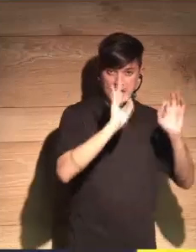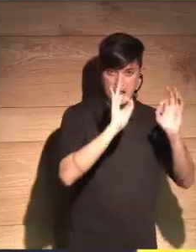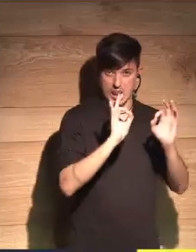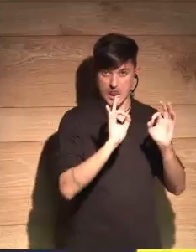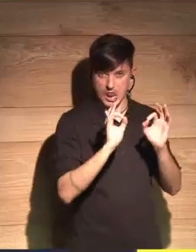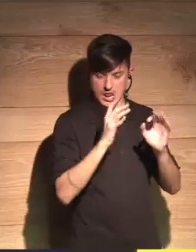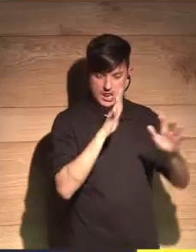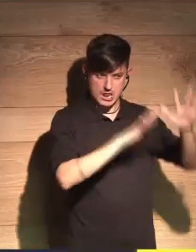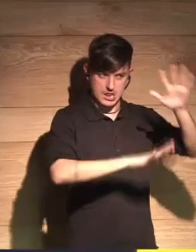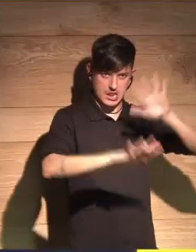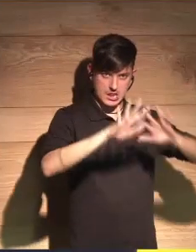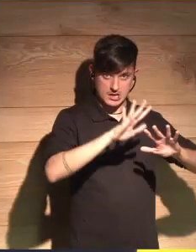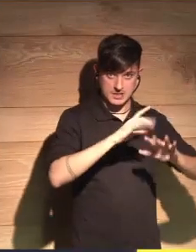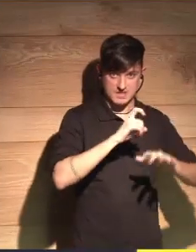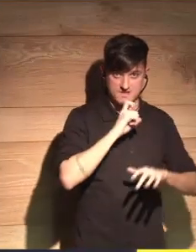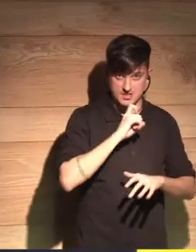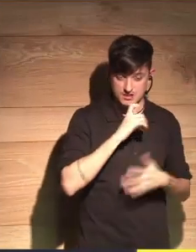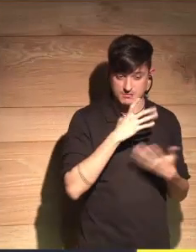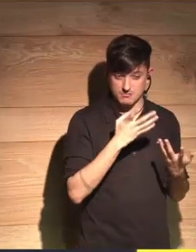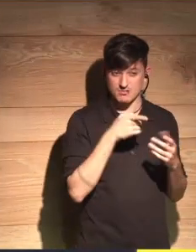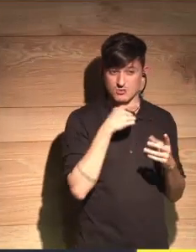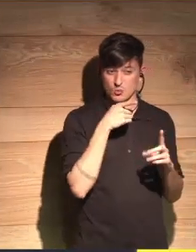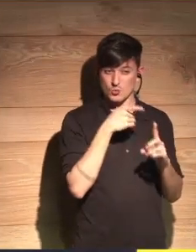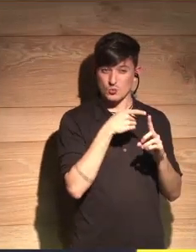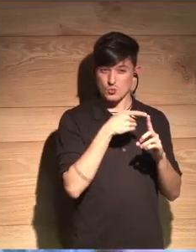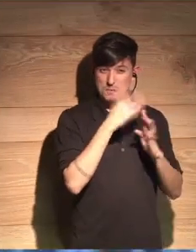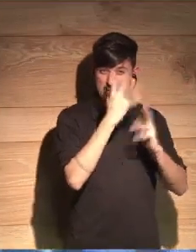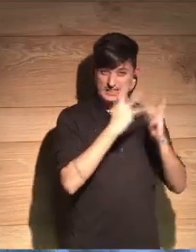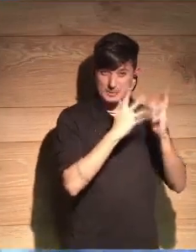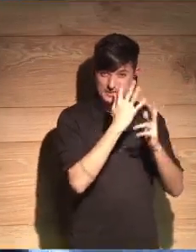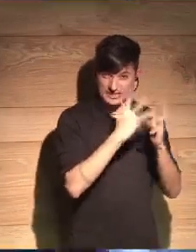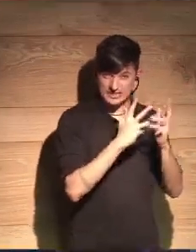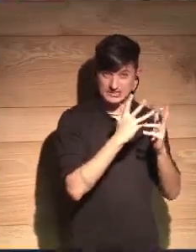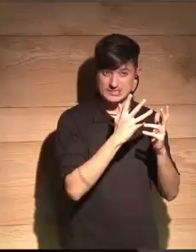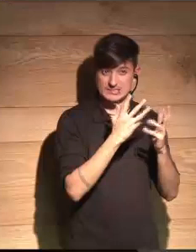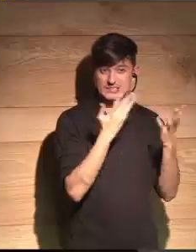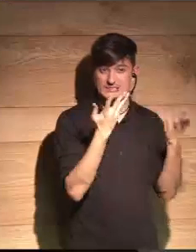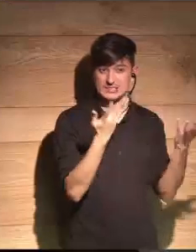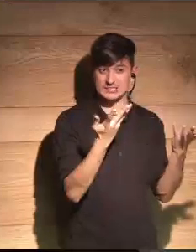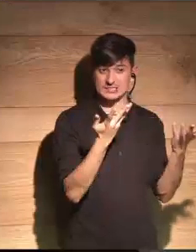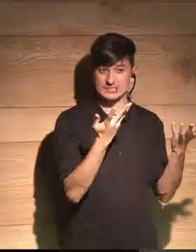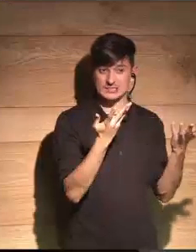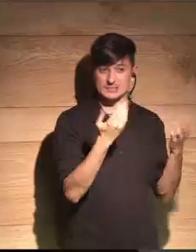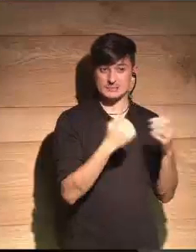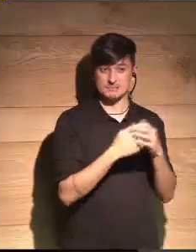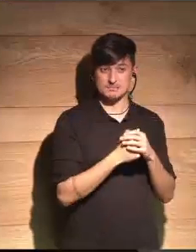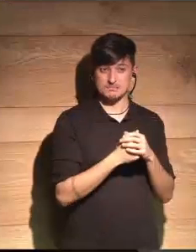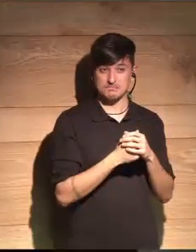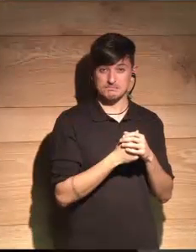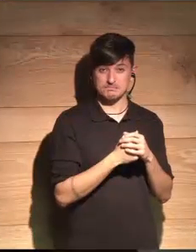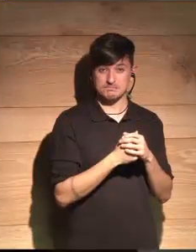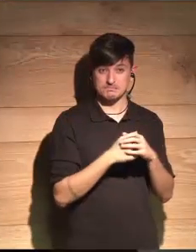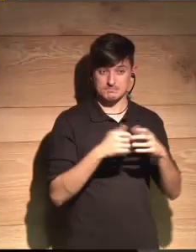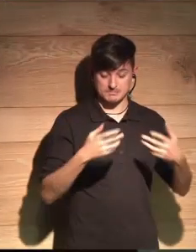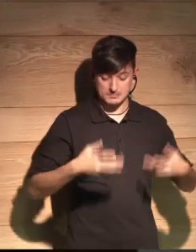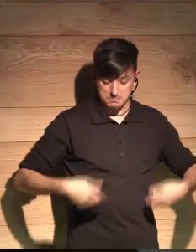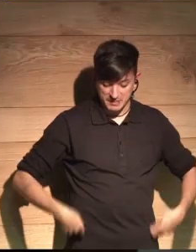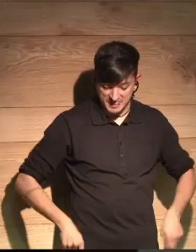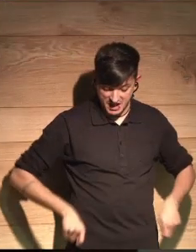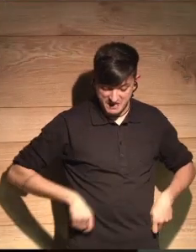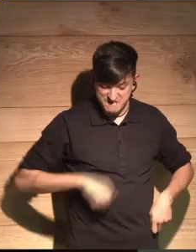very special and complex modality of mathematics, through algorithm